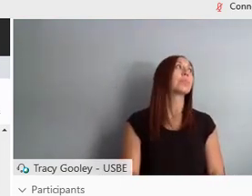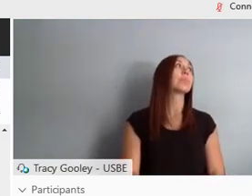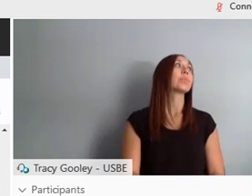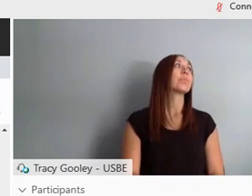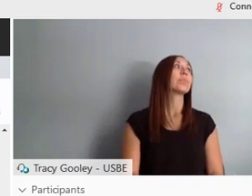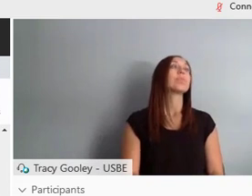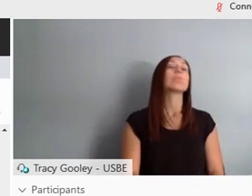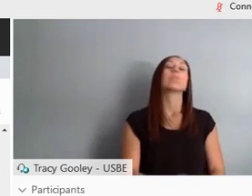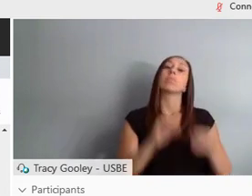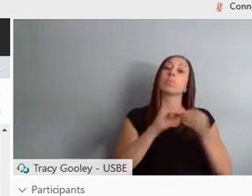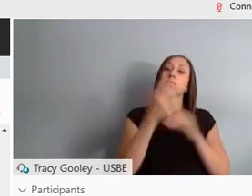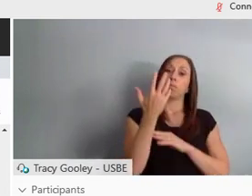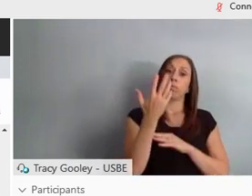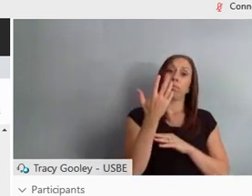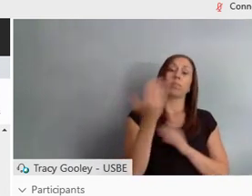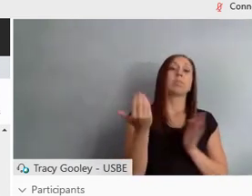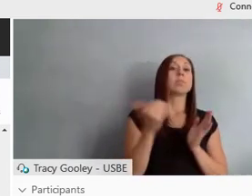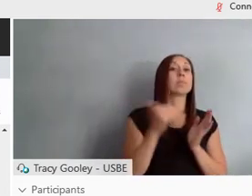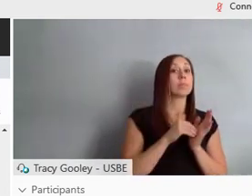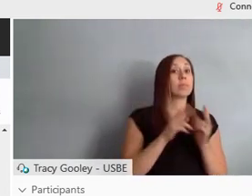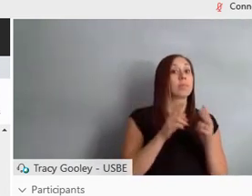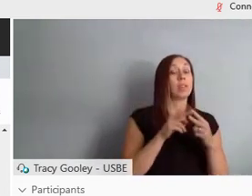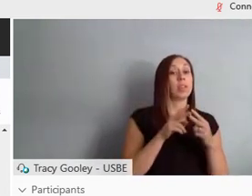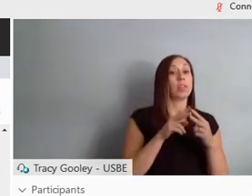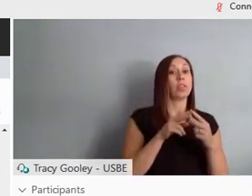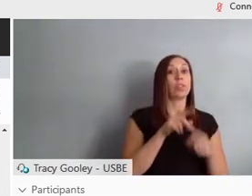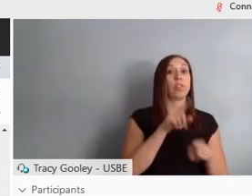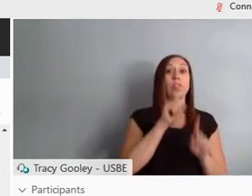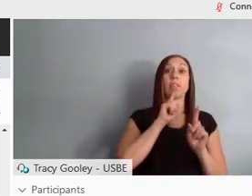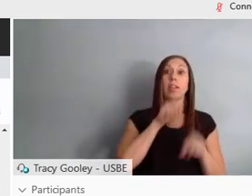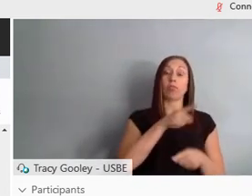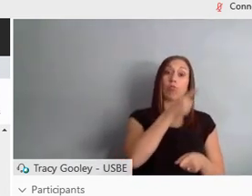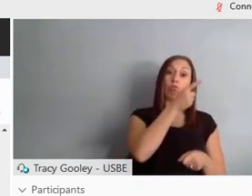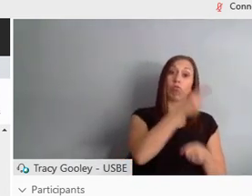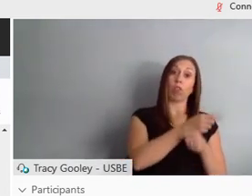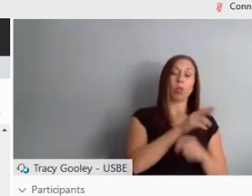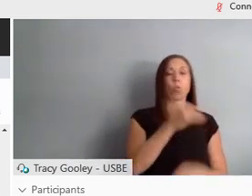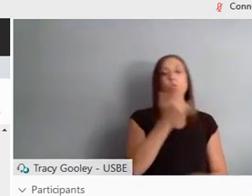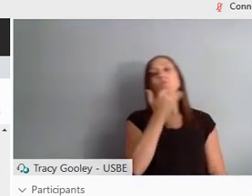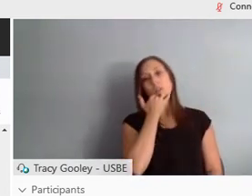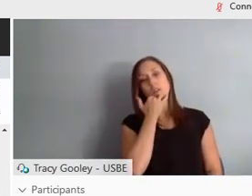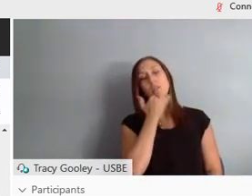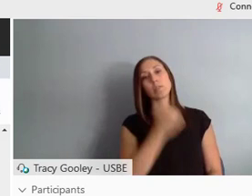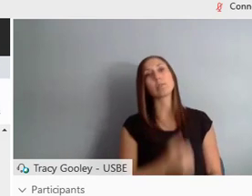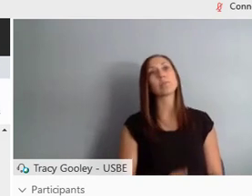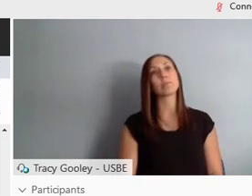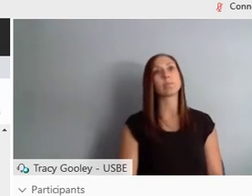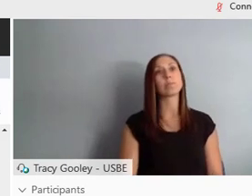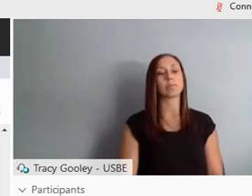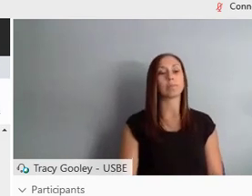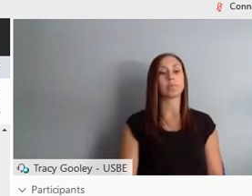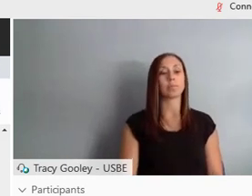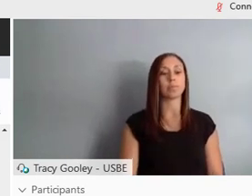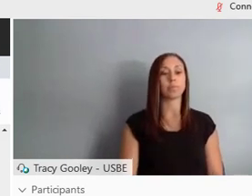So this question number 5, again, either the answer is correct or incorrect.